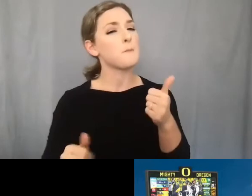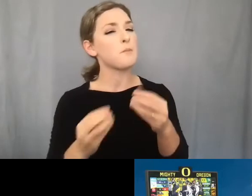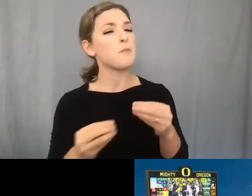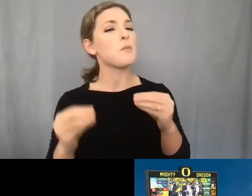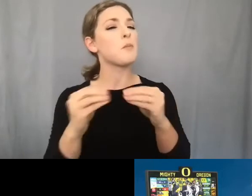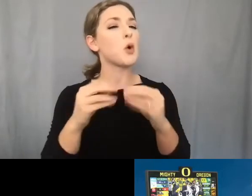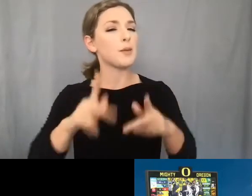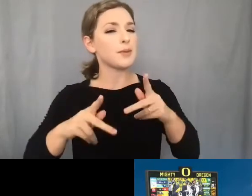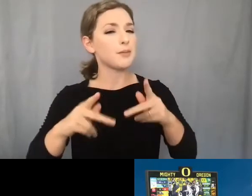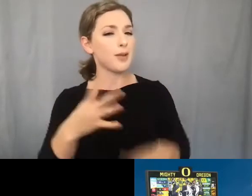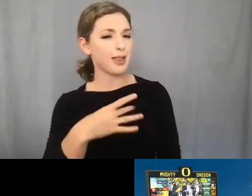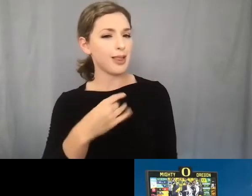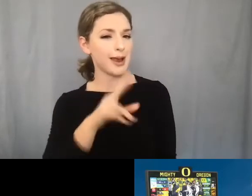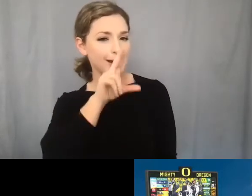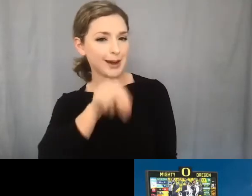And Danny?